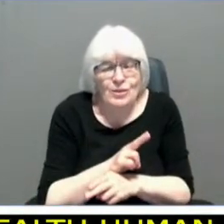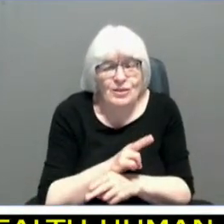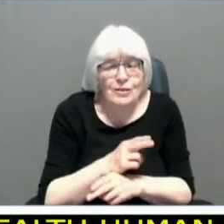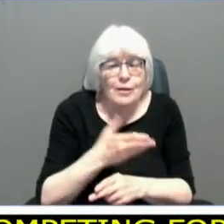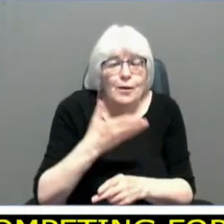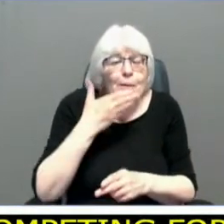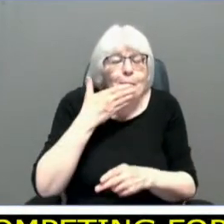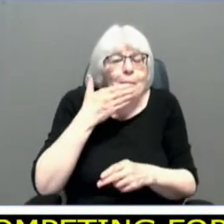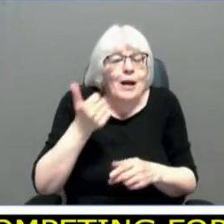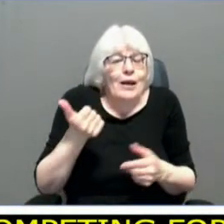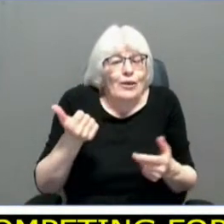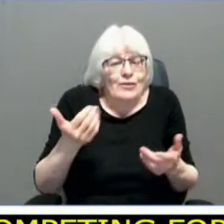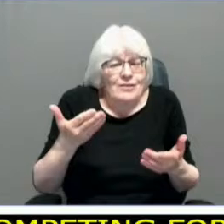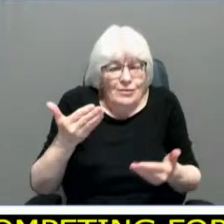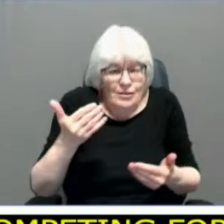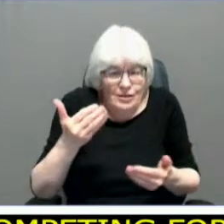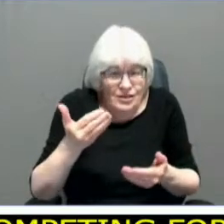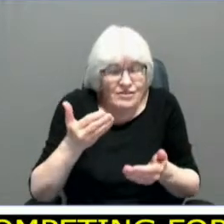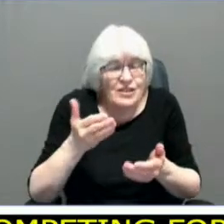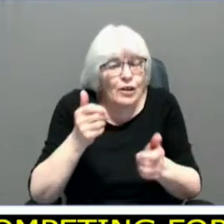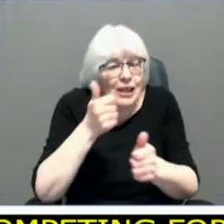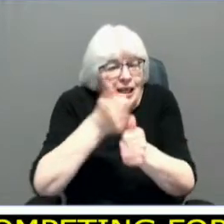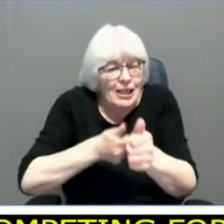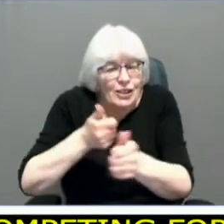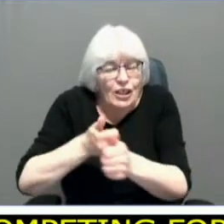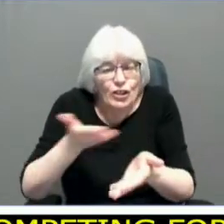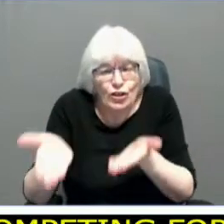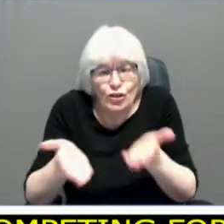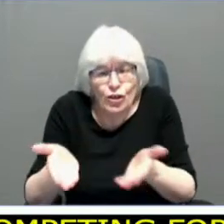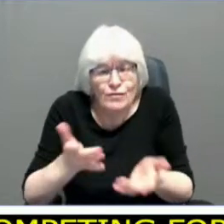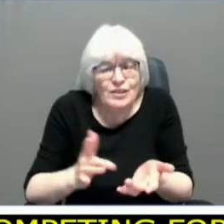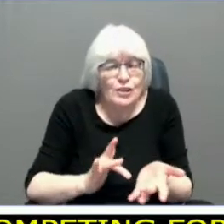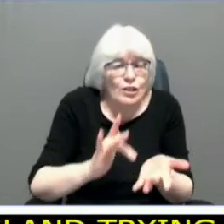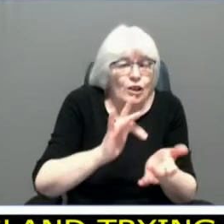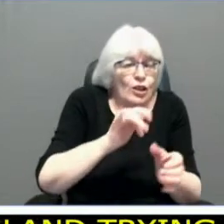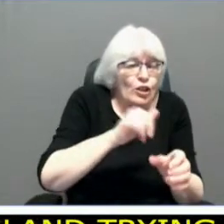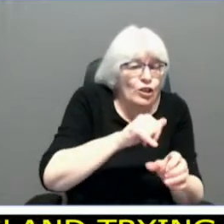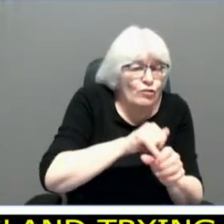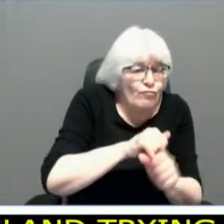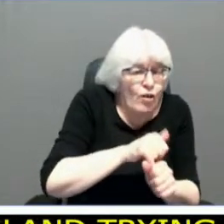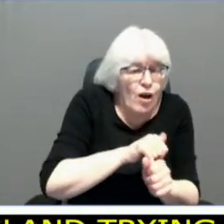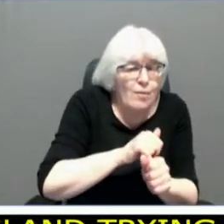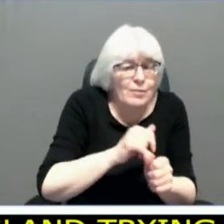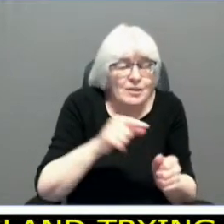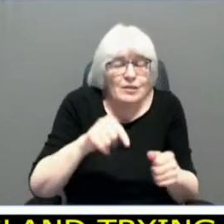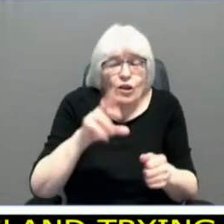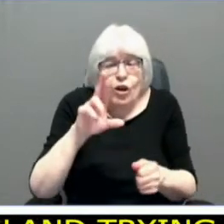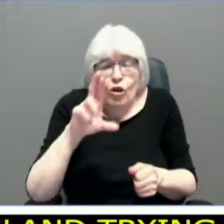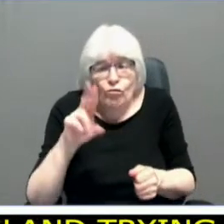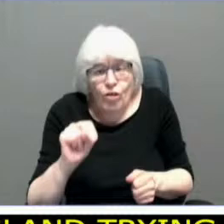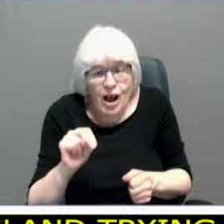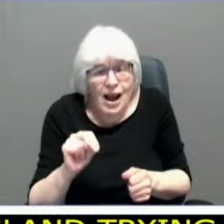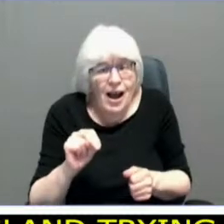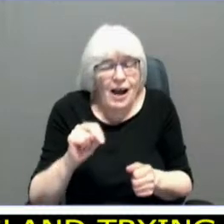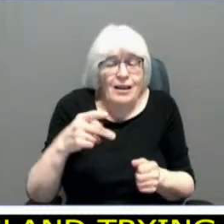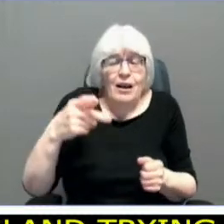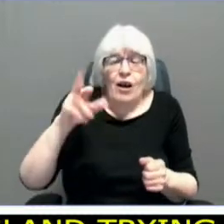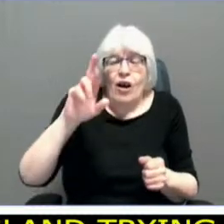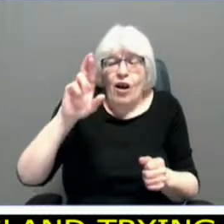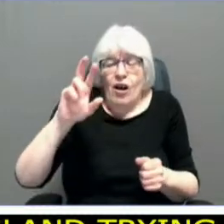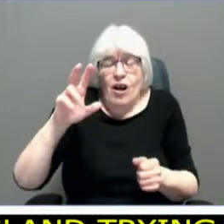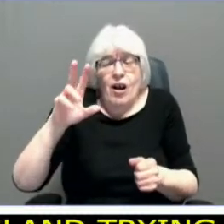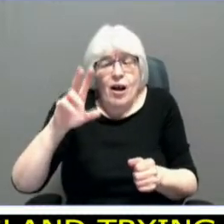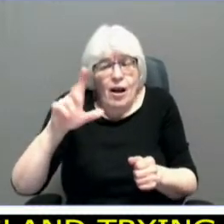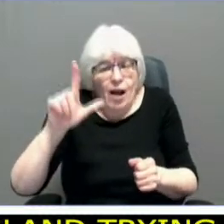service, whether it's pharmacists, nurse practitioners, RNs, LPNs, et cetera, and to try to best utilize that